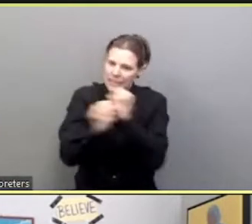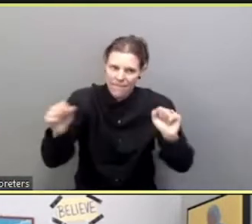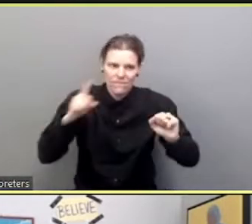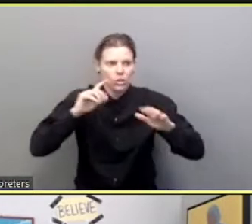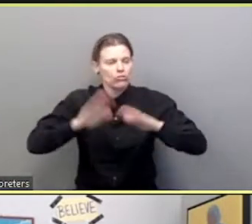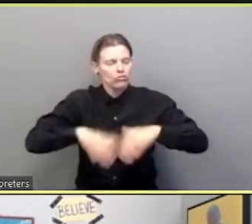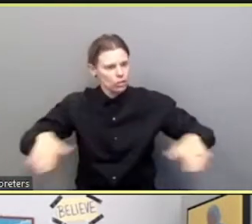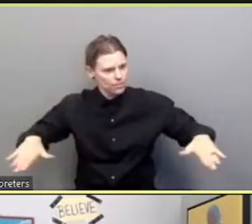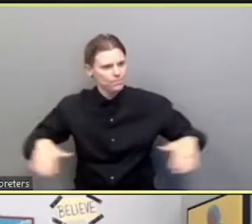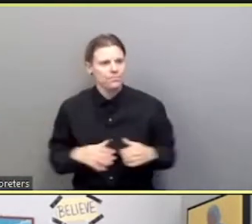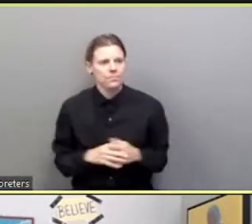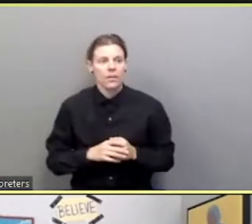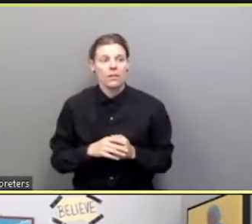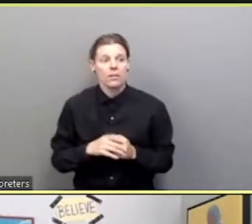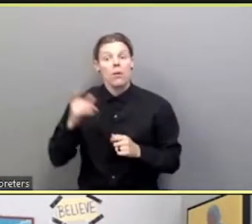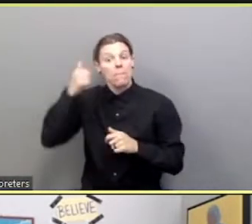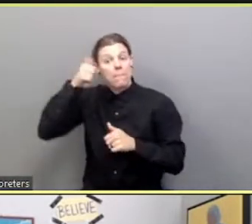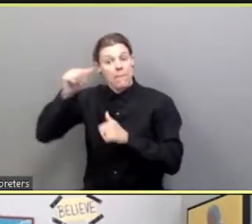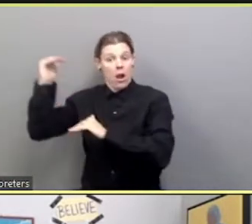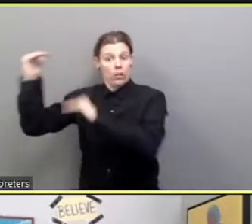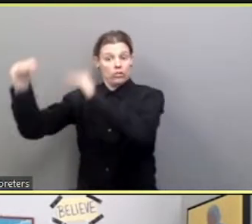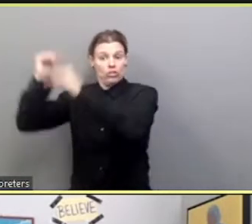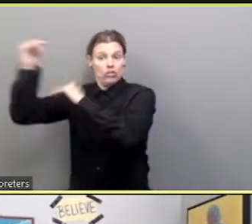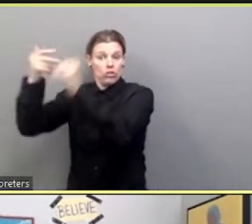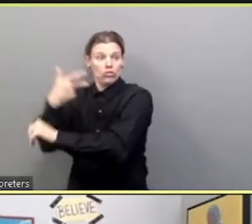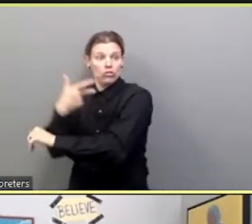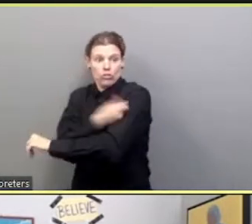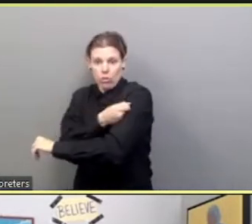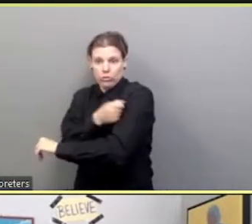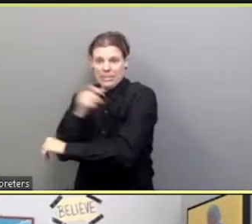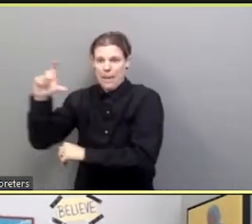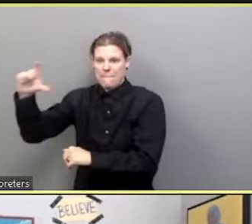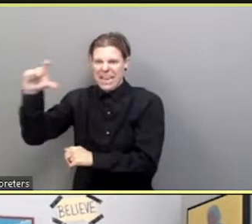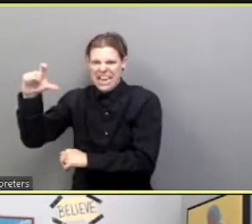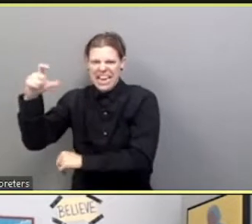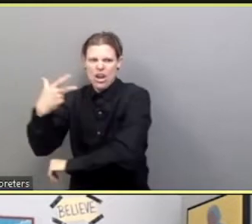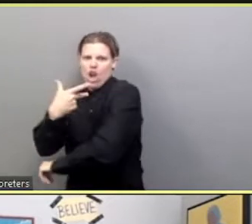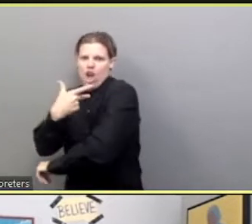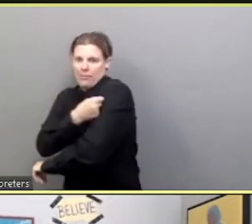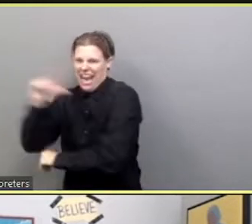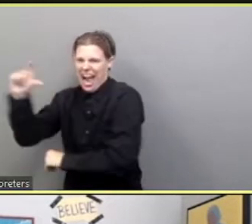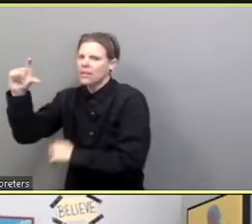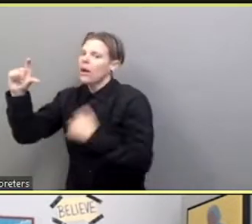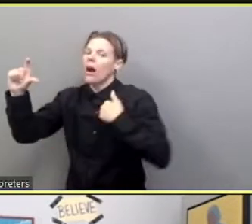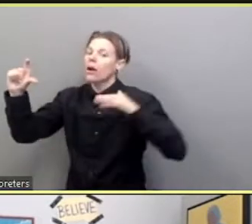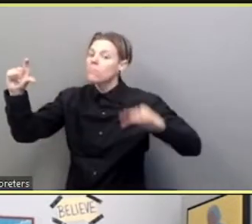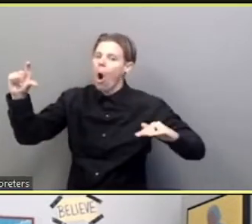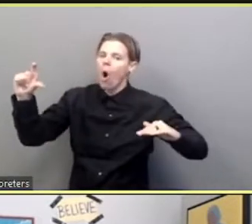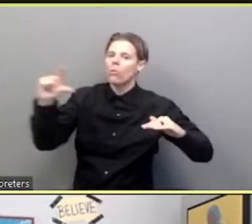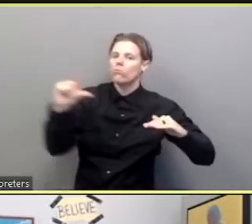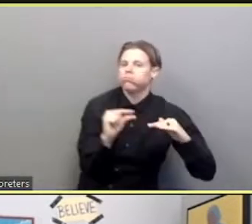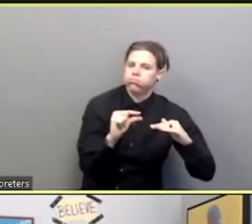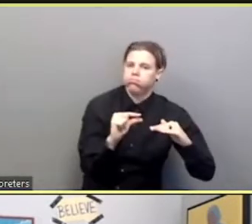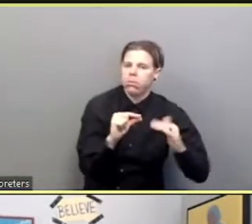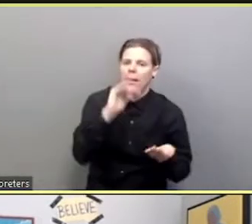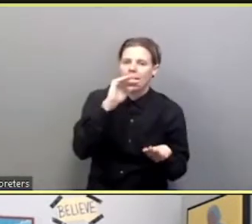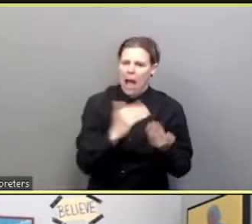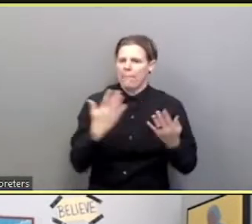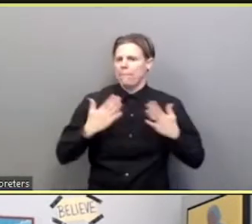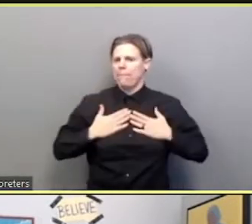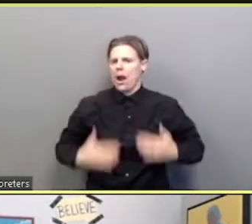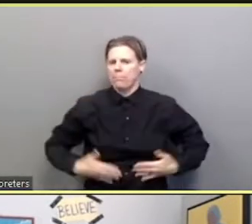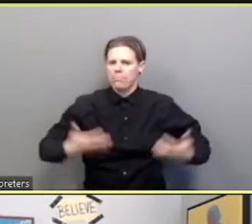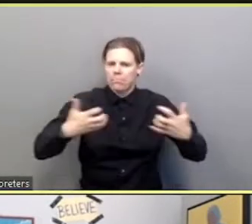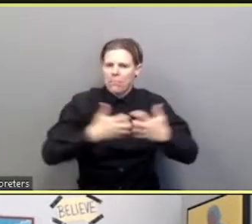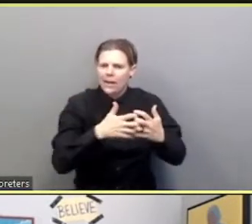3 weeks apart to become fully protected. So 1 dose isn't enough. Some people are getting just 1 dose, but